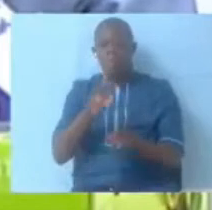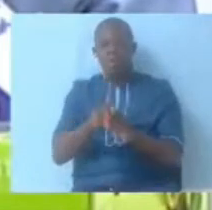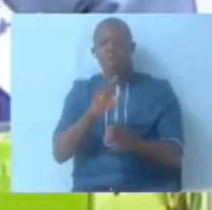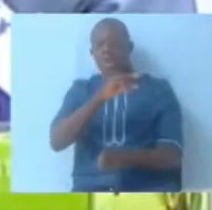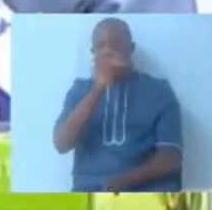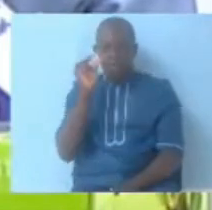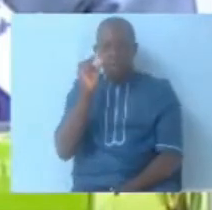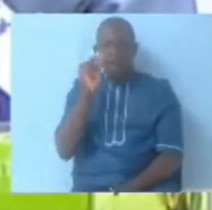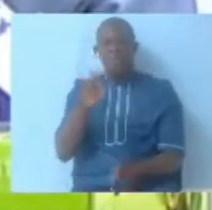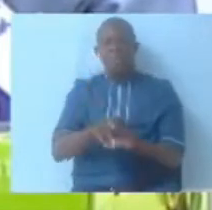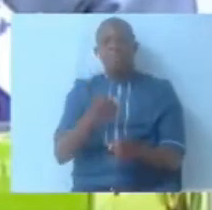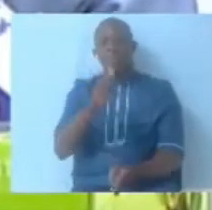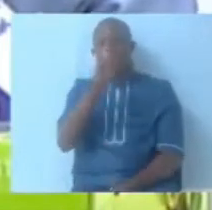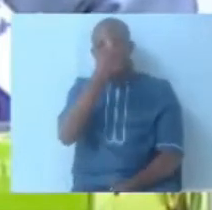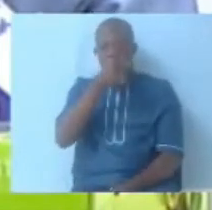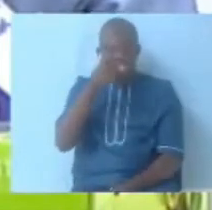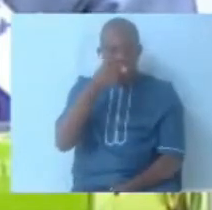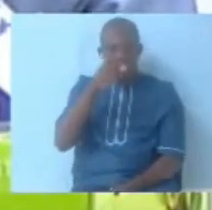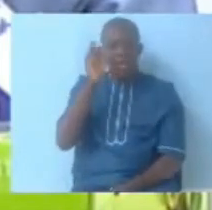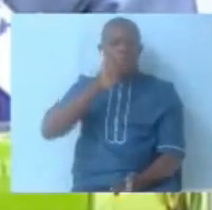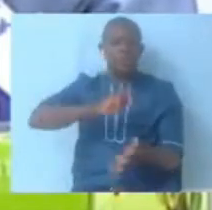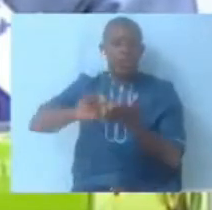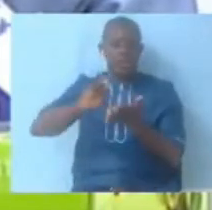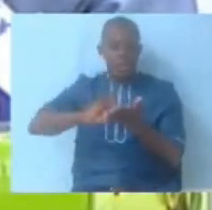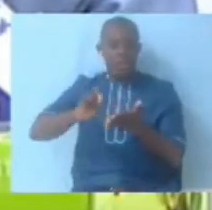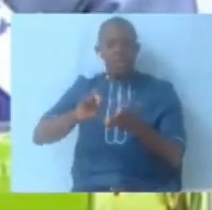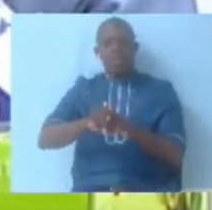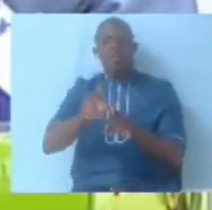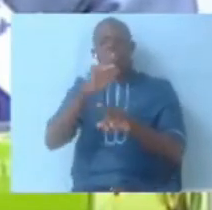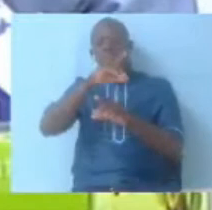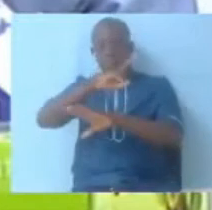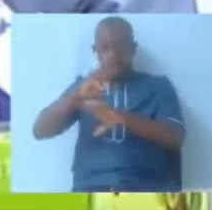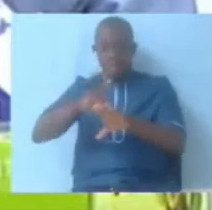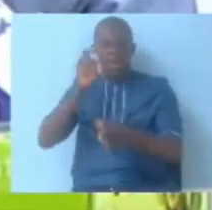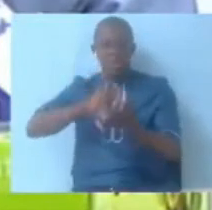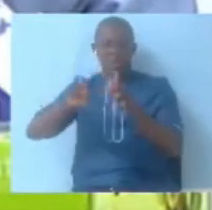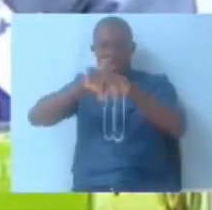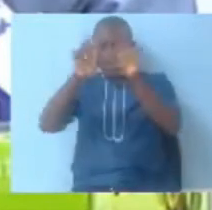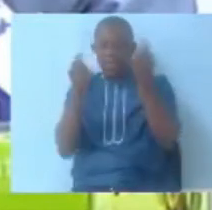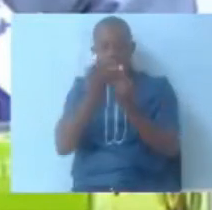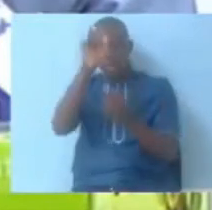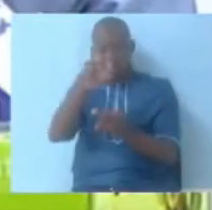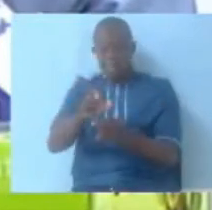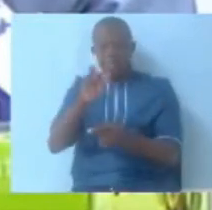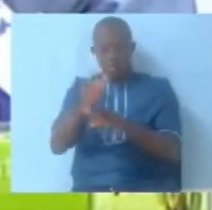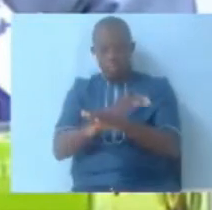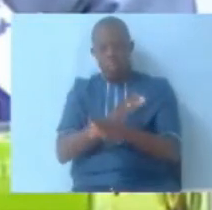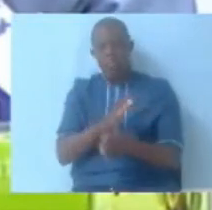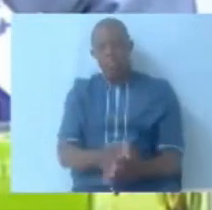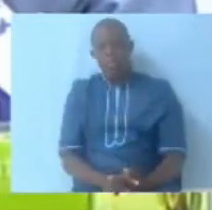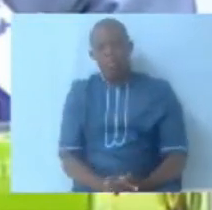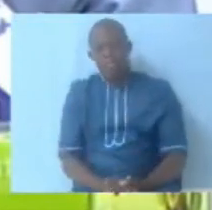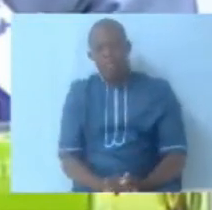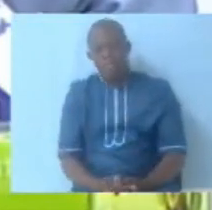yen kumandi wole mem marta kulolu la do kulalu be kunton ko noma ate mo do kulalati membe wala noma ika fole